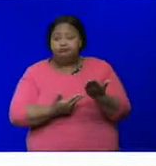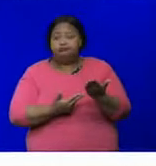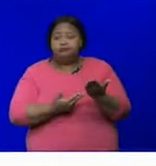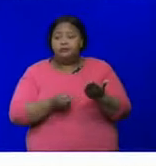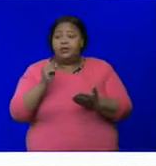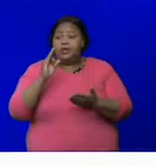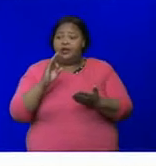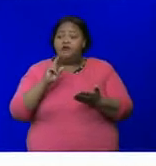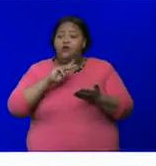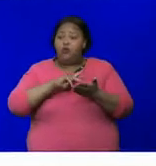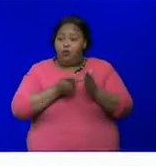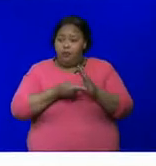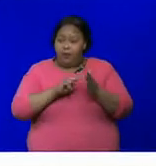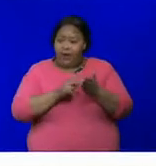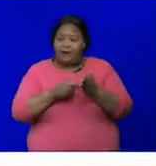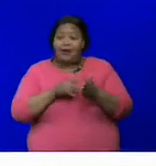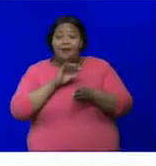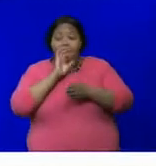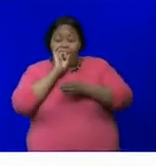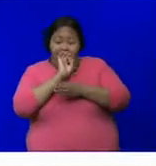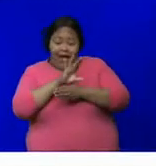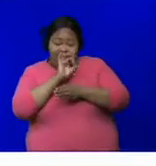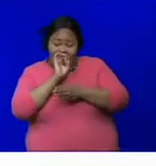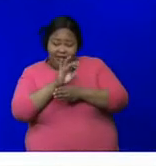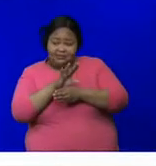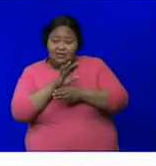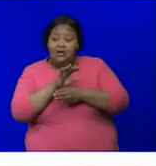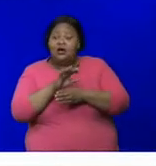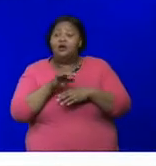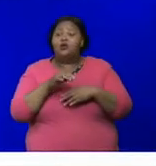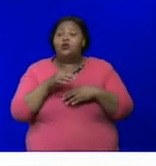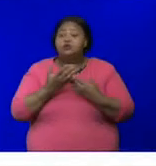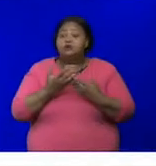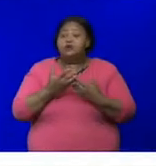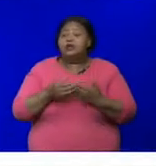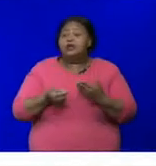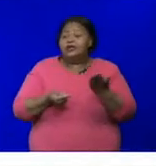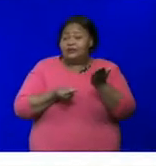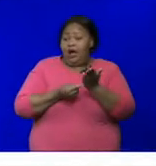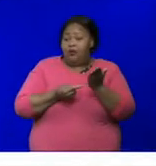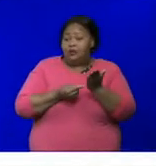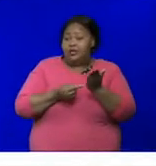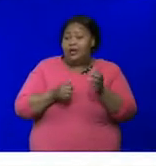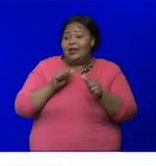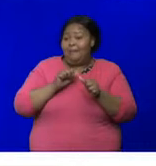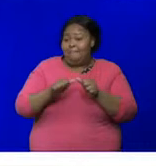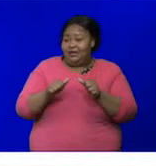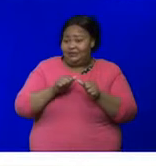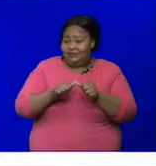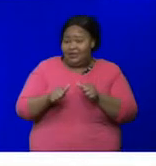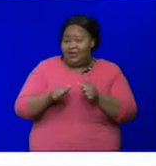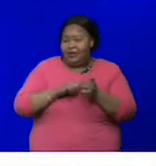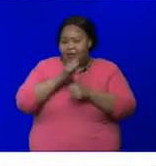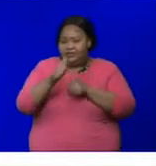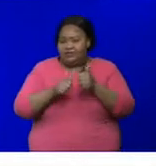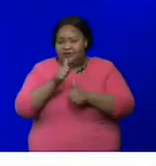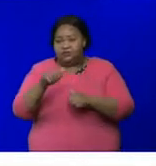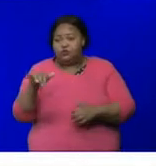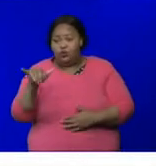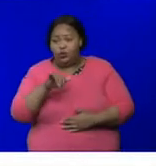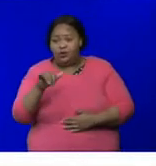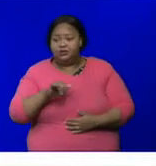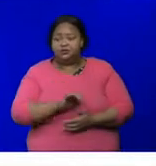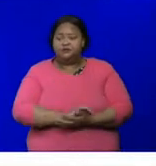see which town is the best in terms of customer service, because you can have everything, but if the customer is taking so much time to respond to your